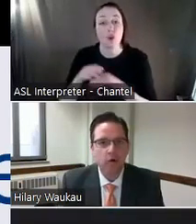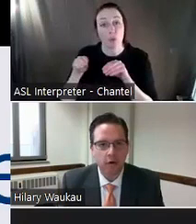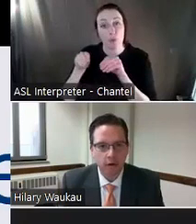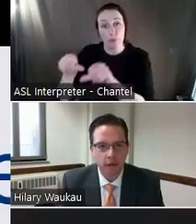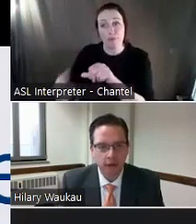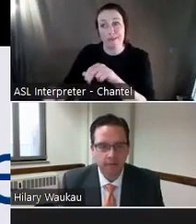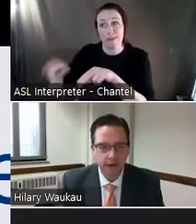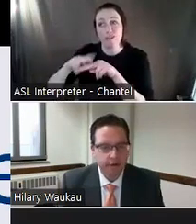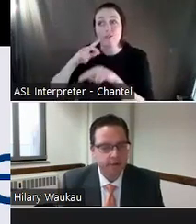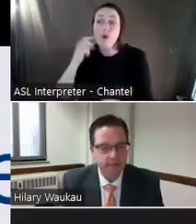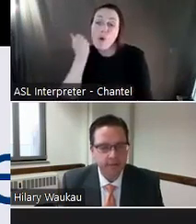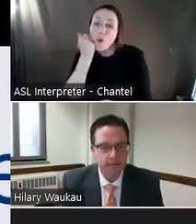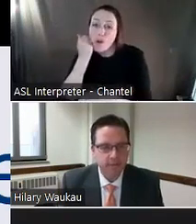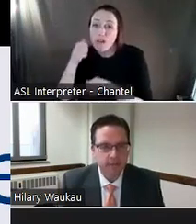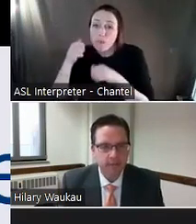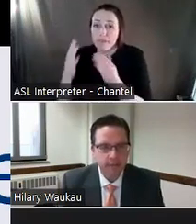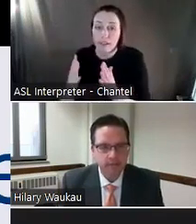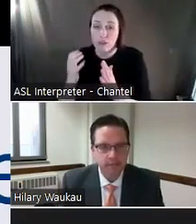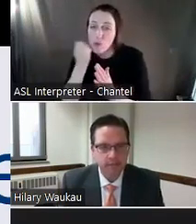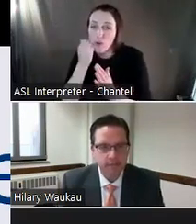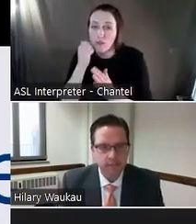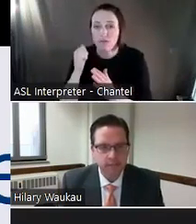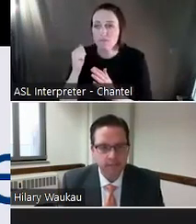for oral health providers?